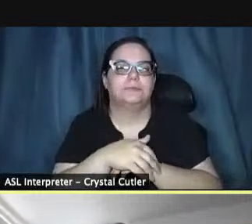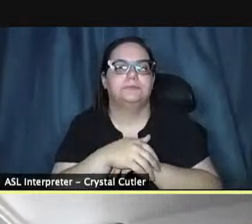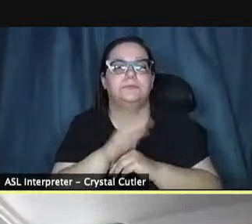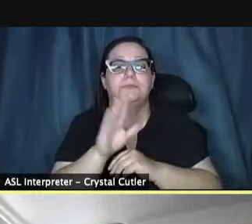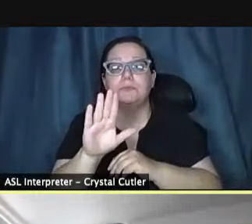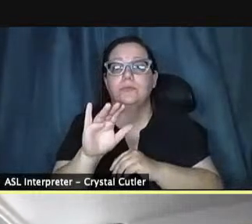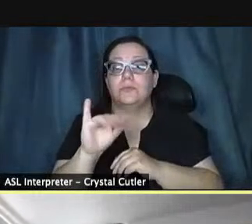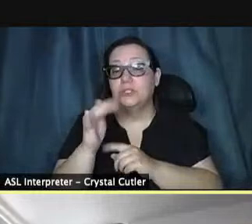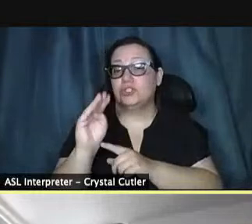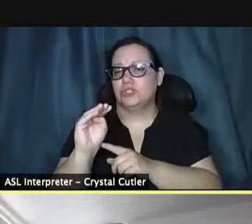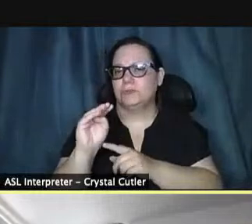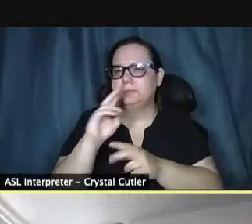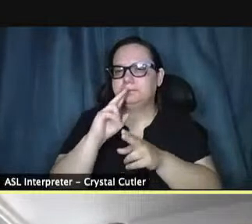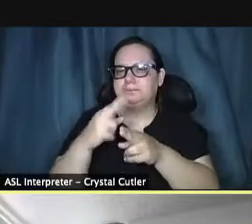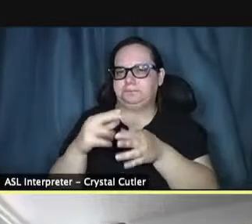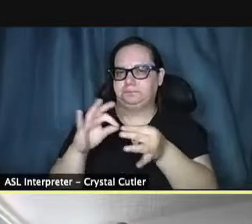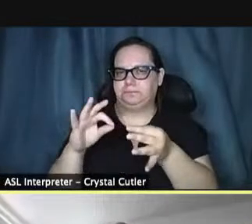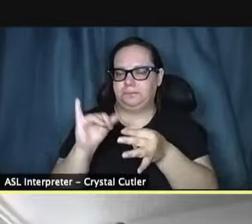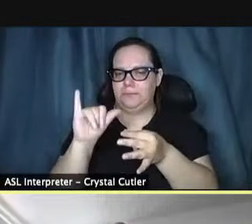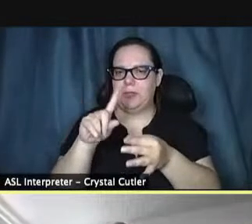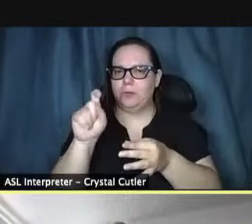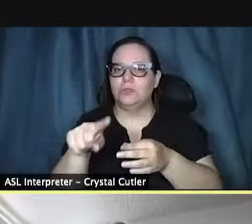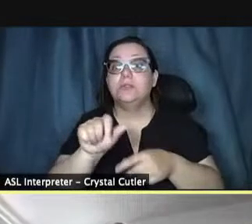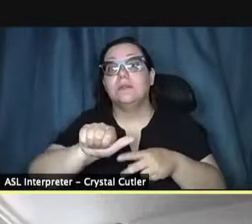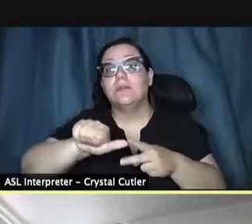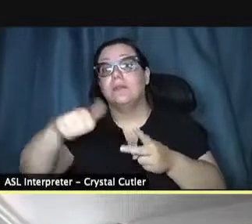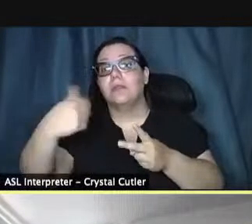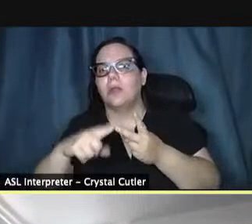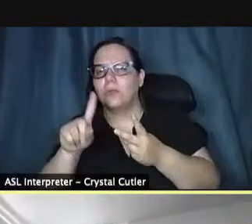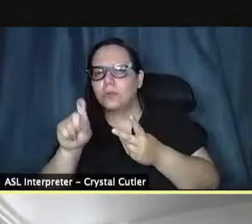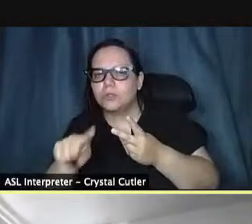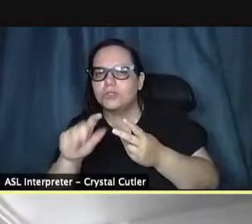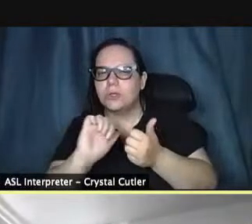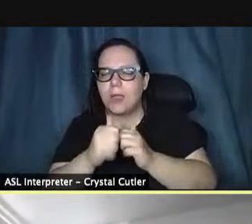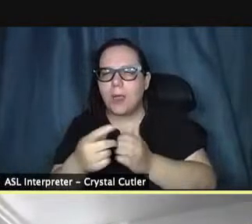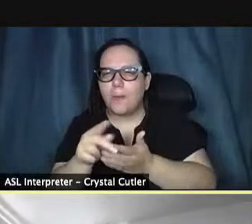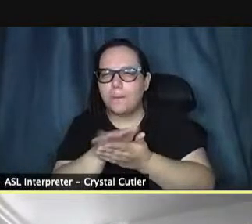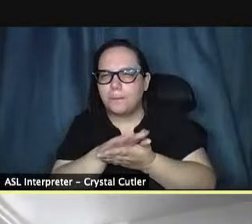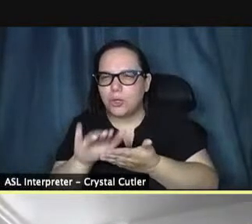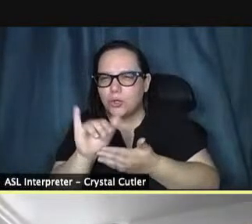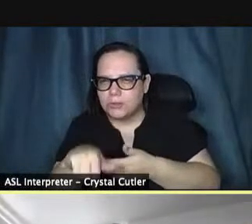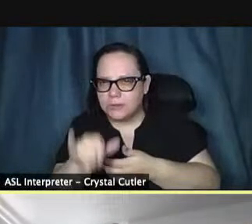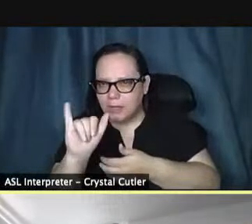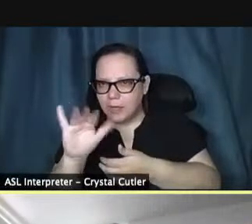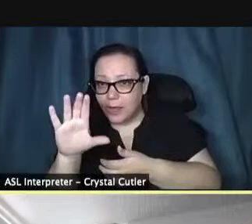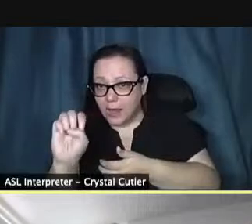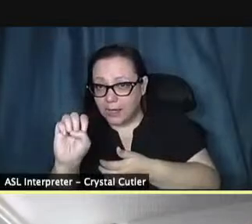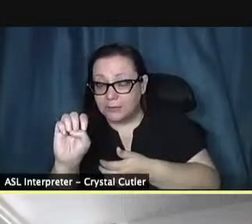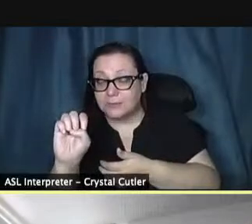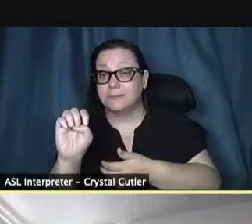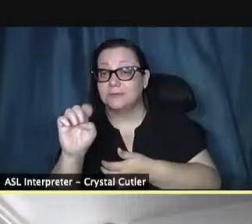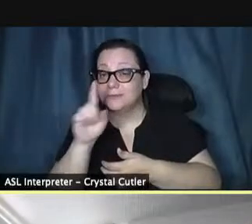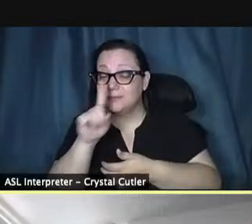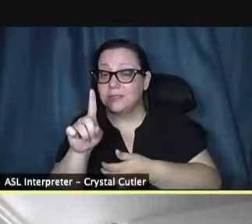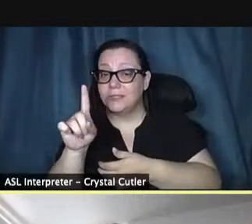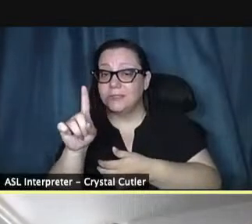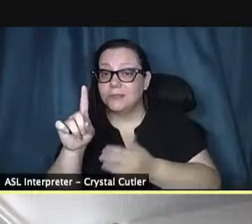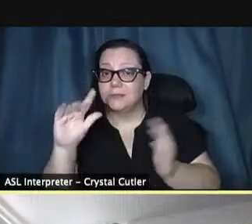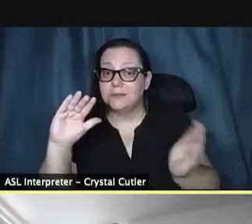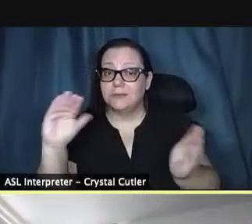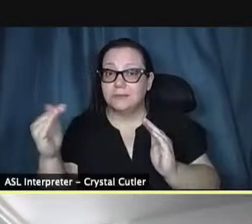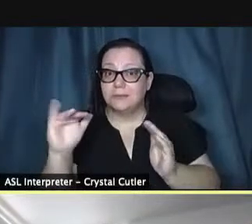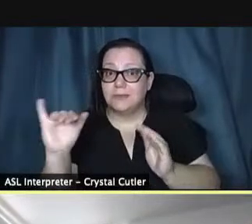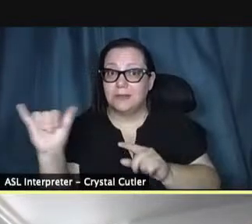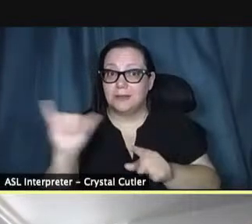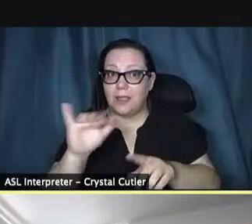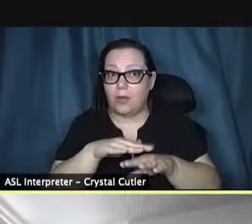question. The other question is, how pure is that ice? Is it like the organics, the cold traps on